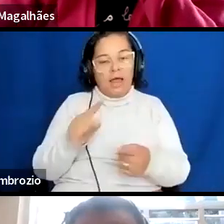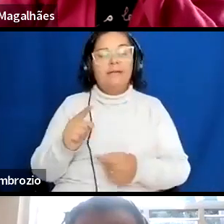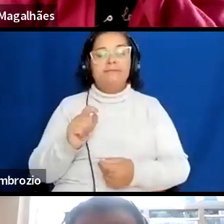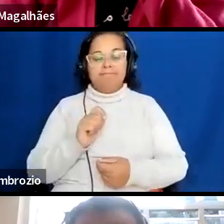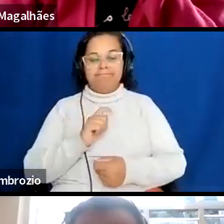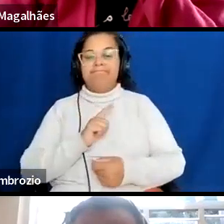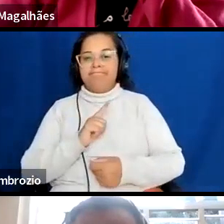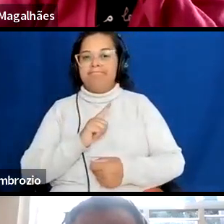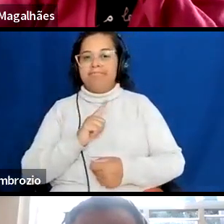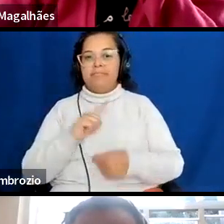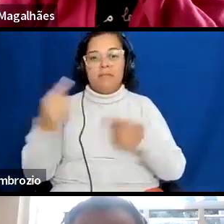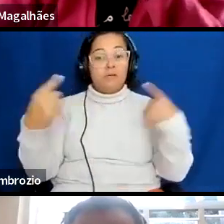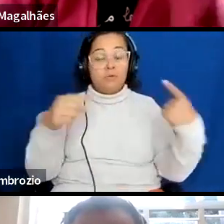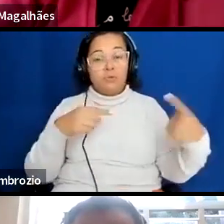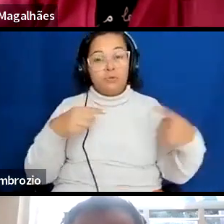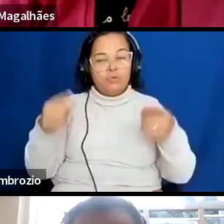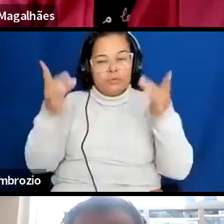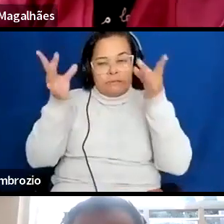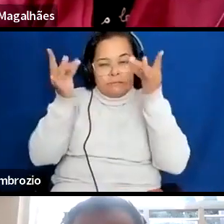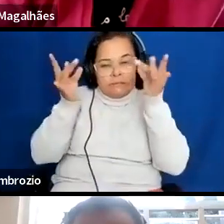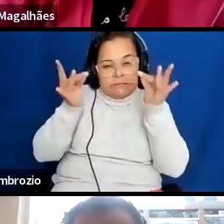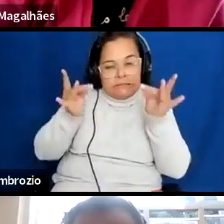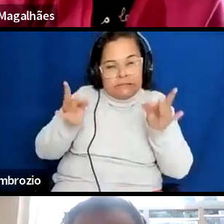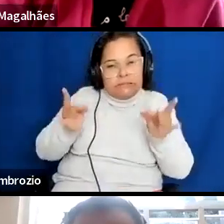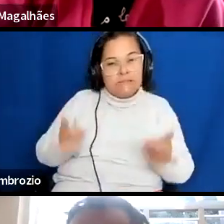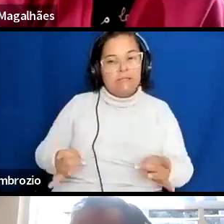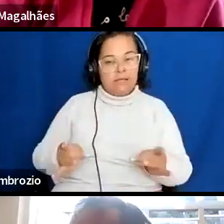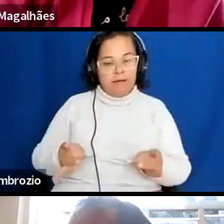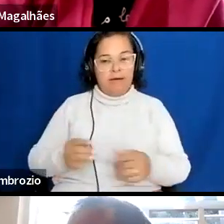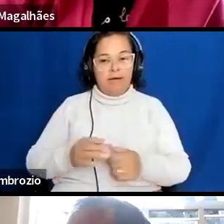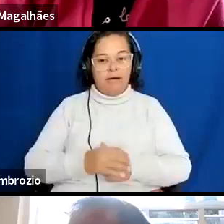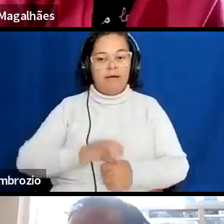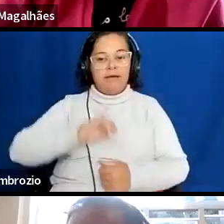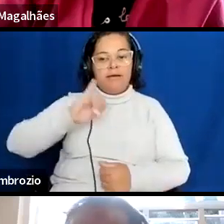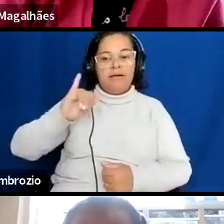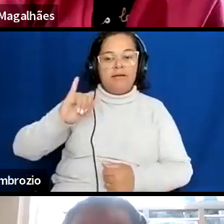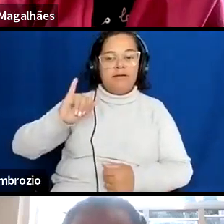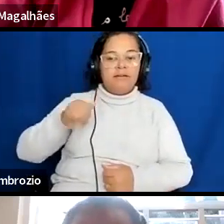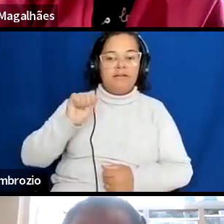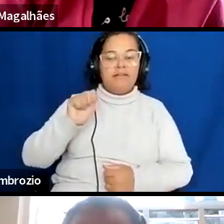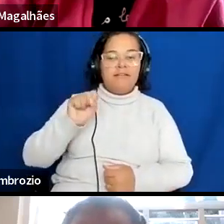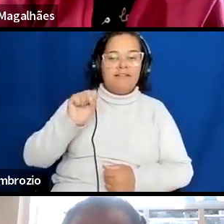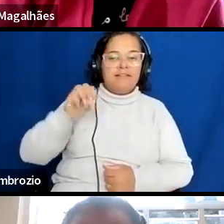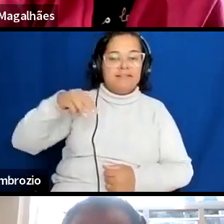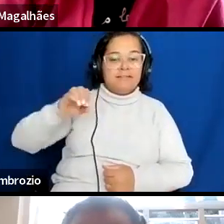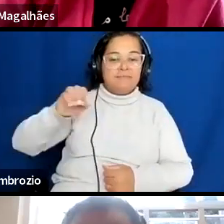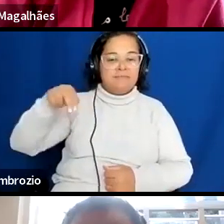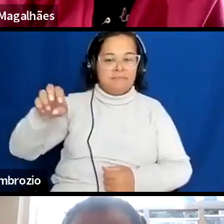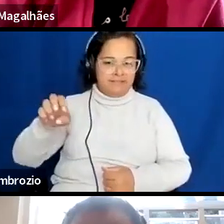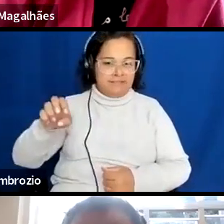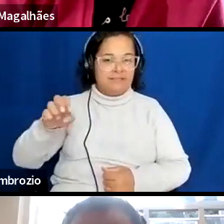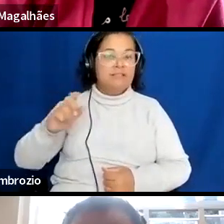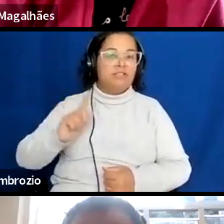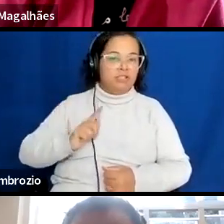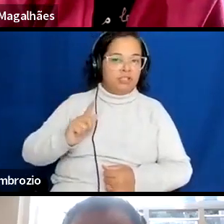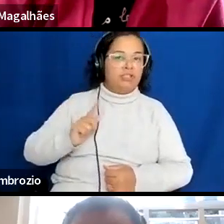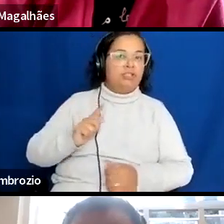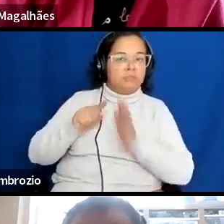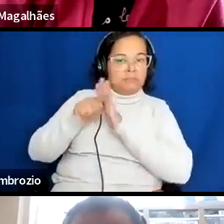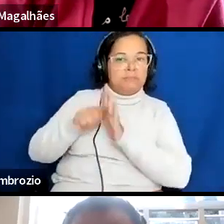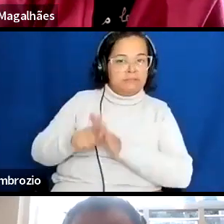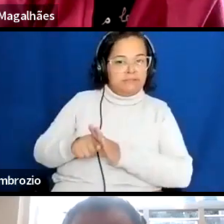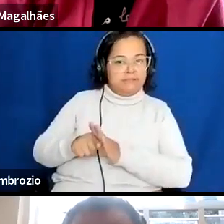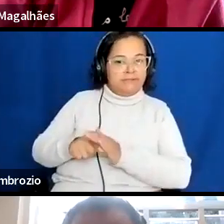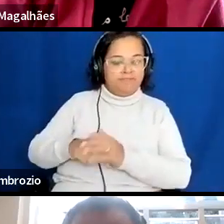by Yasnitsky and others. Vygotsky and colleagues certainly were